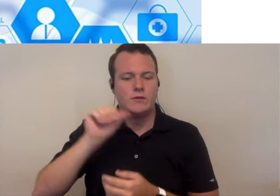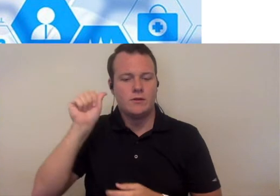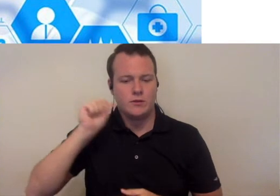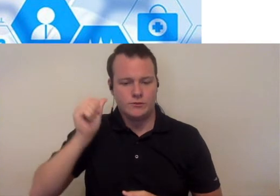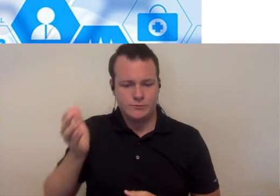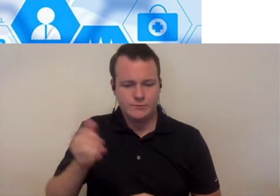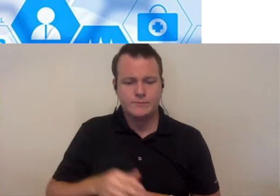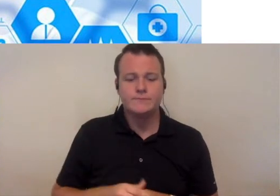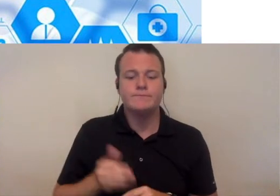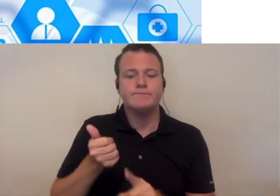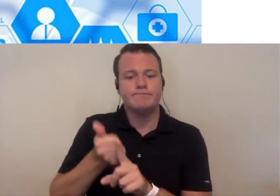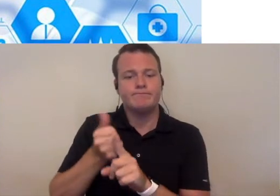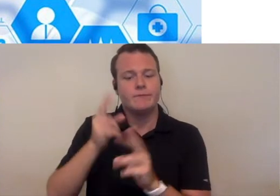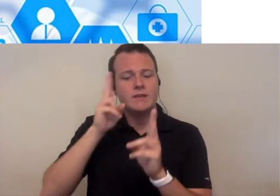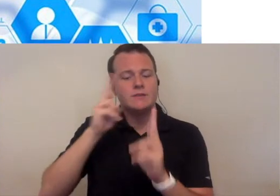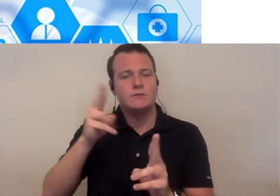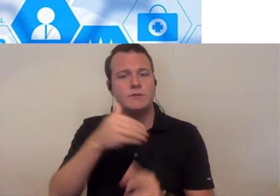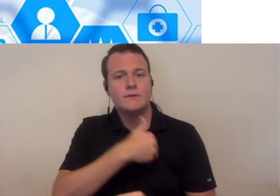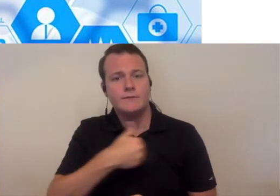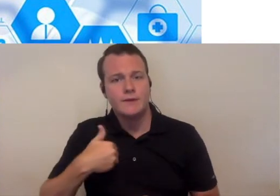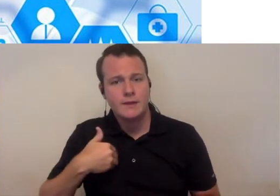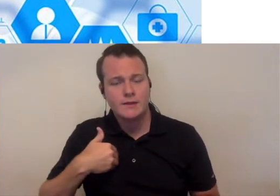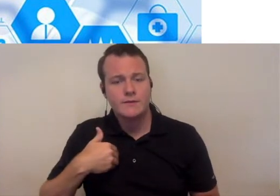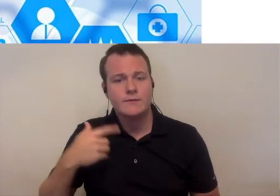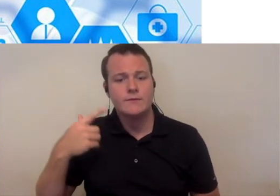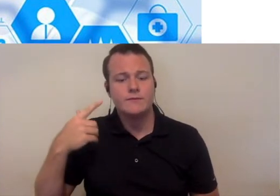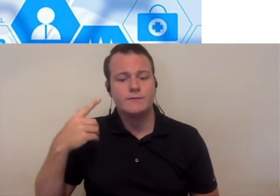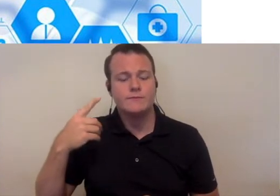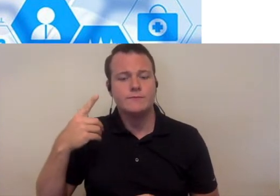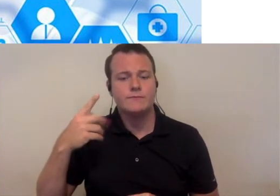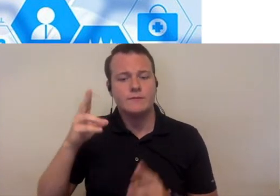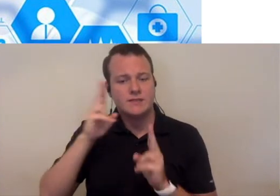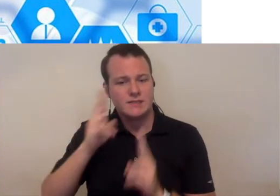of Distinguished Fellow for Policy